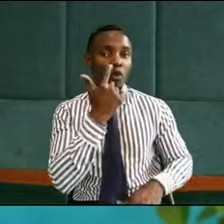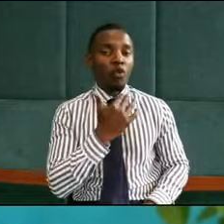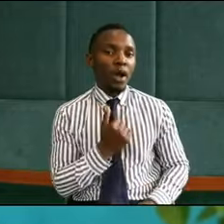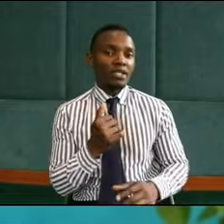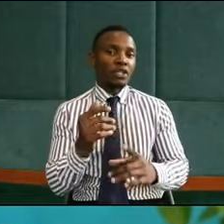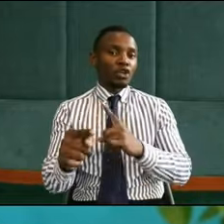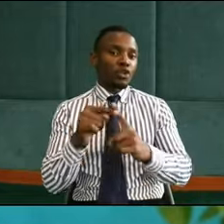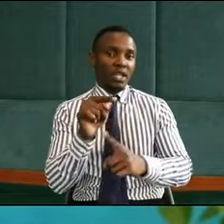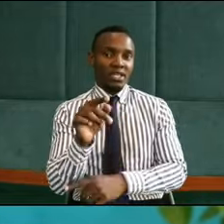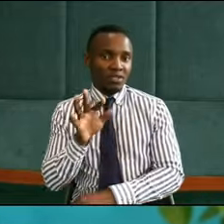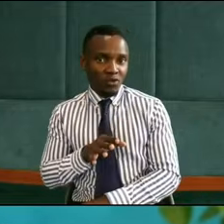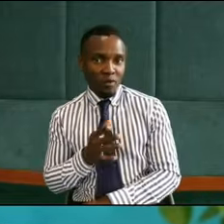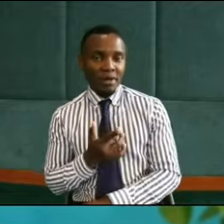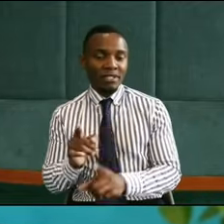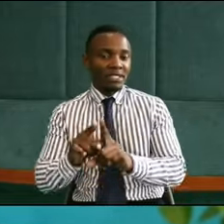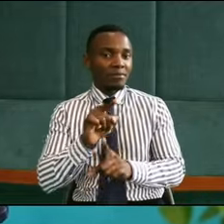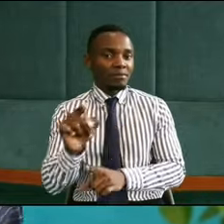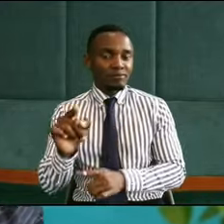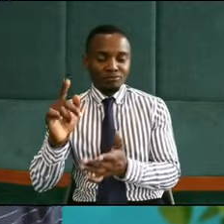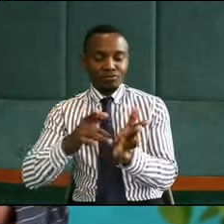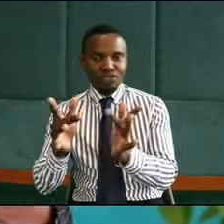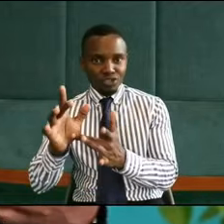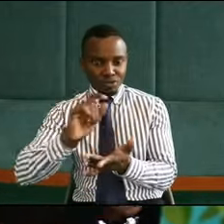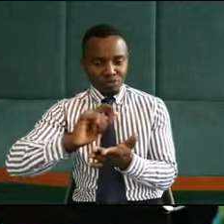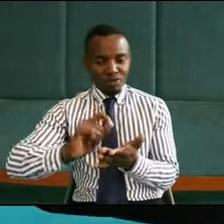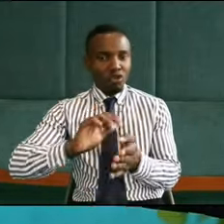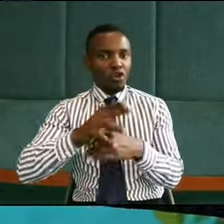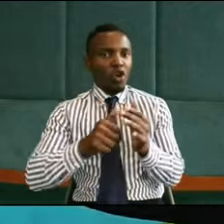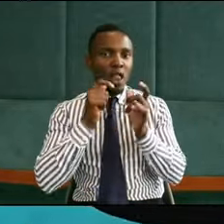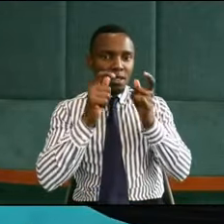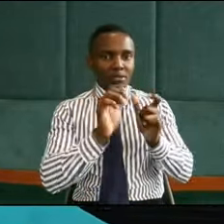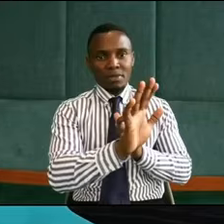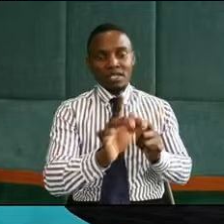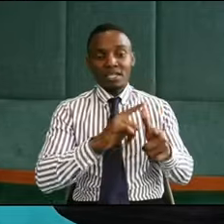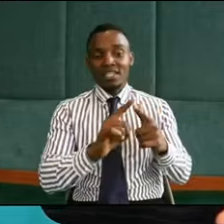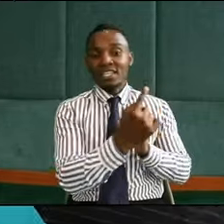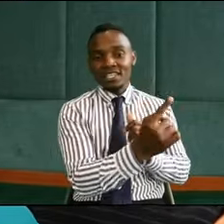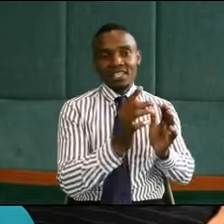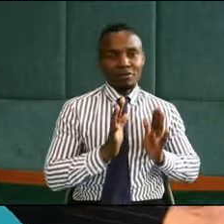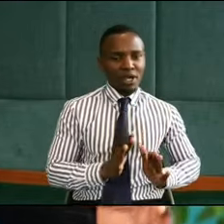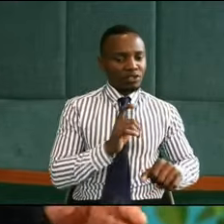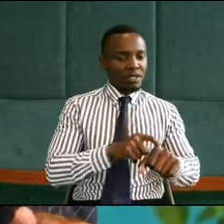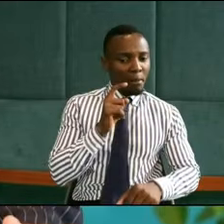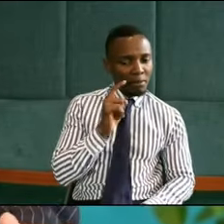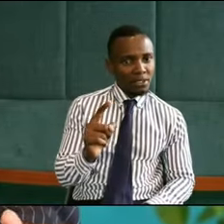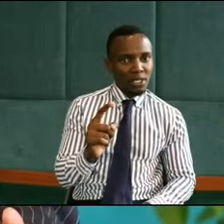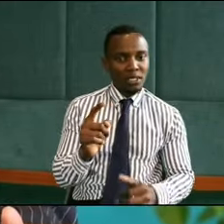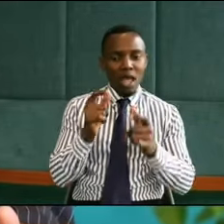wrote the name and the sin of every person, and every person had beheld his sin recorded